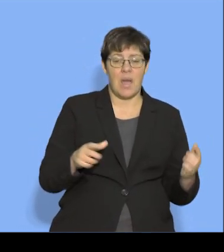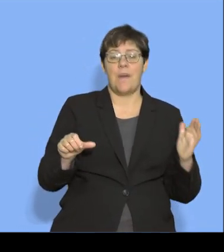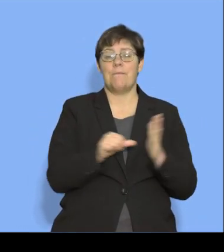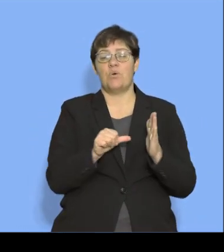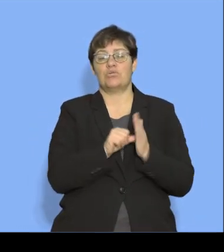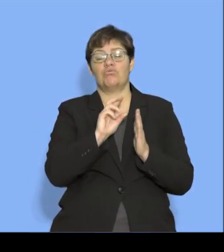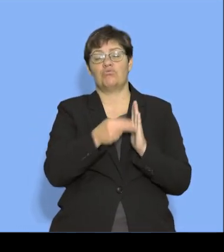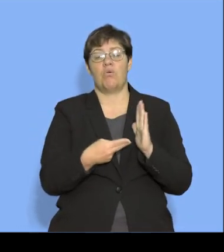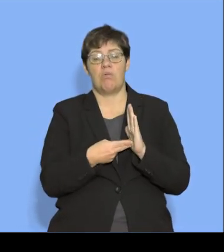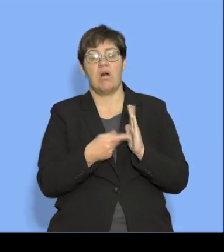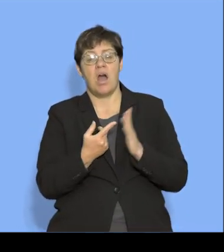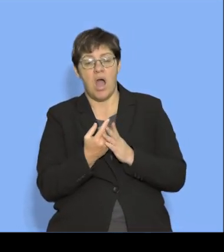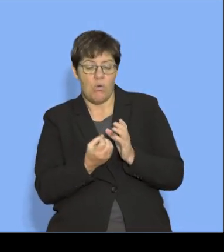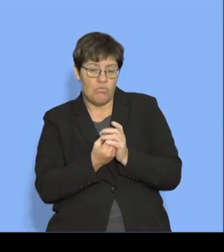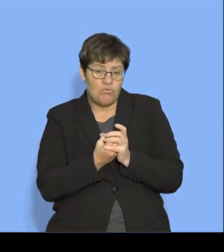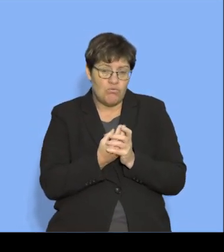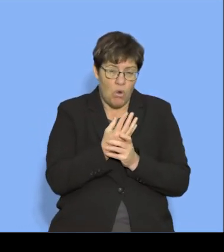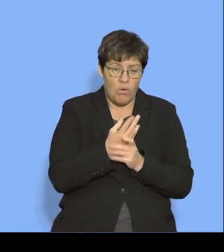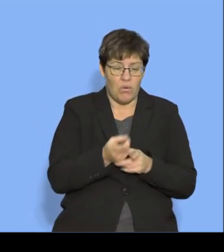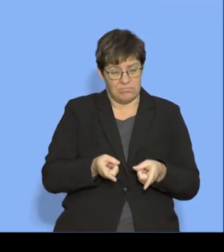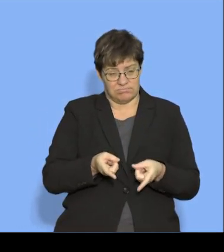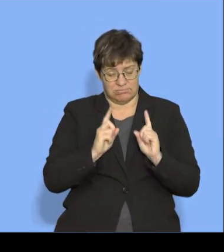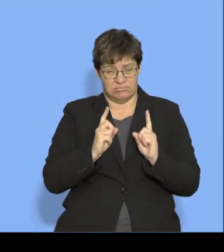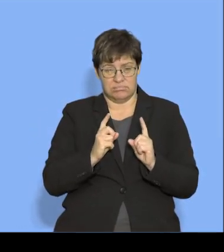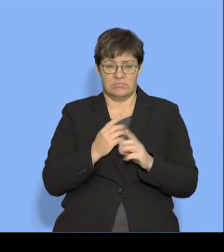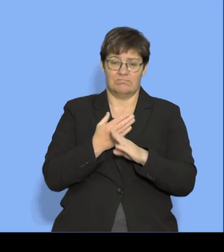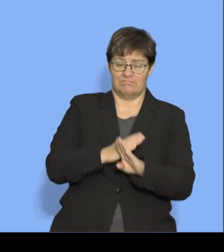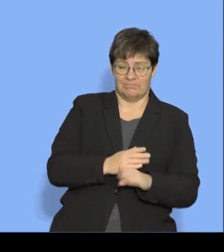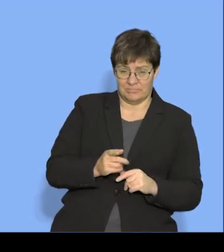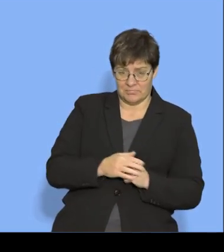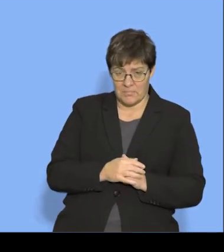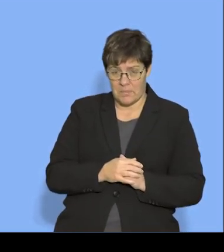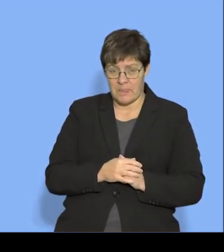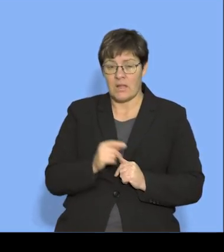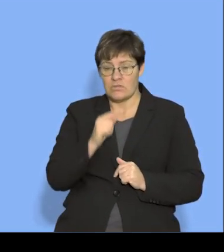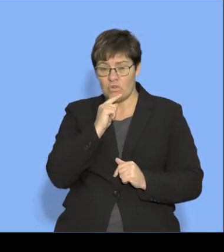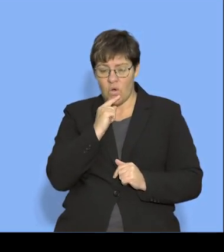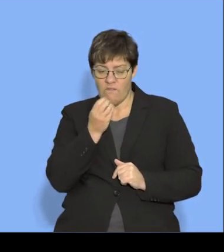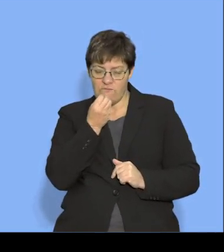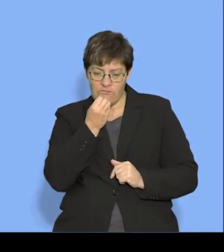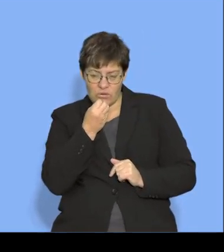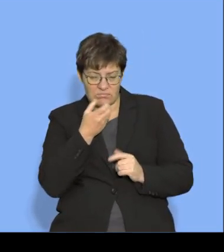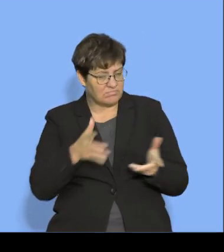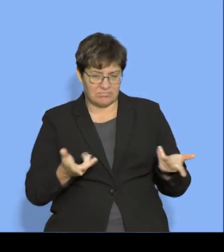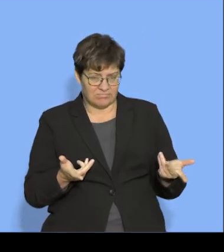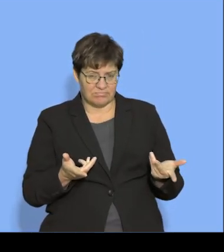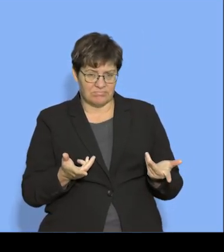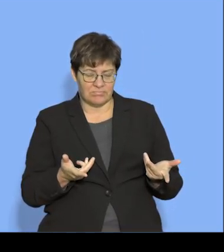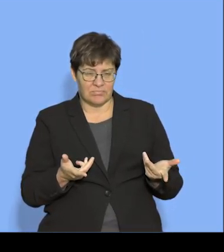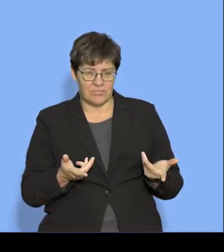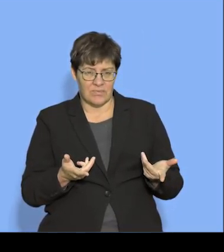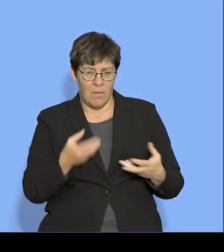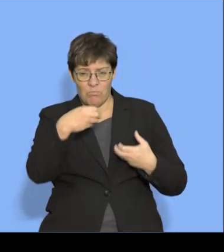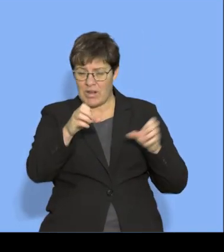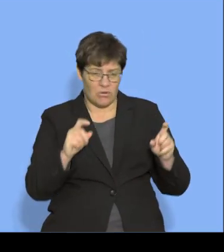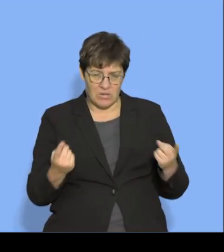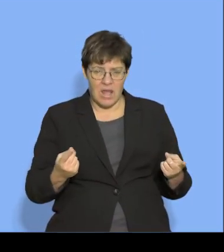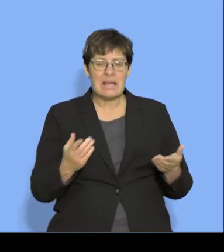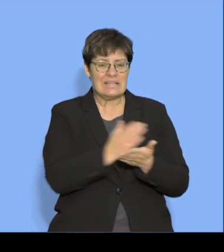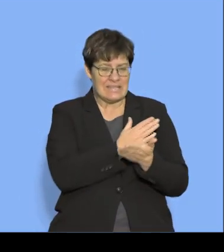Others play an important role in controlling the growth of harmful bacteria. So they break down indigestible food components as